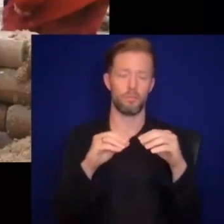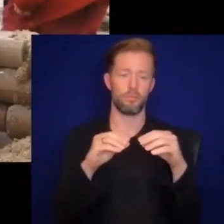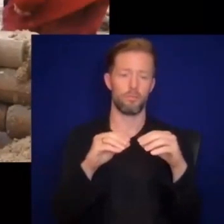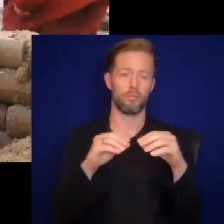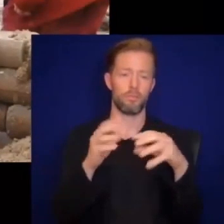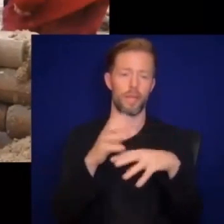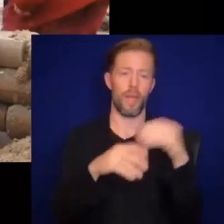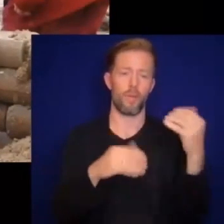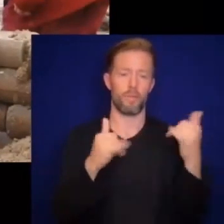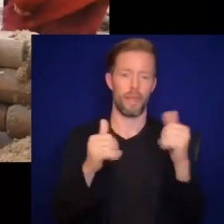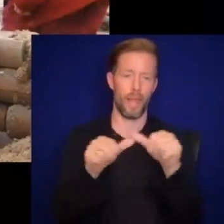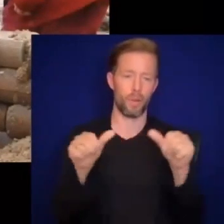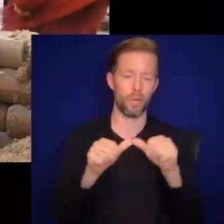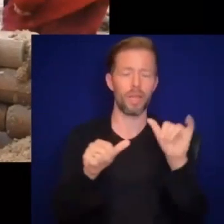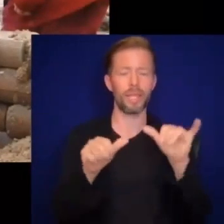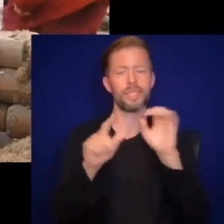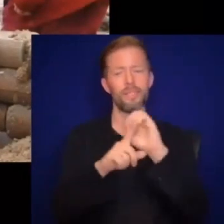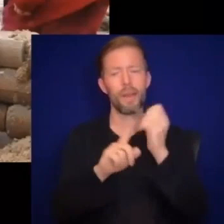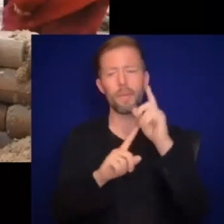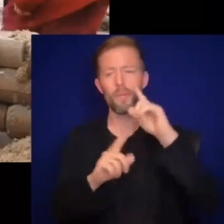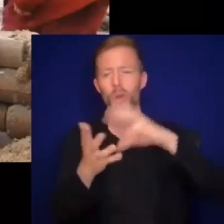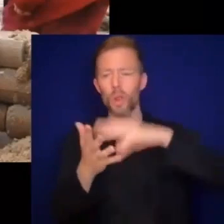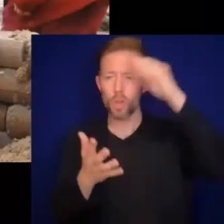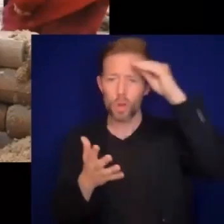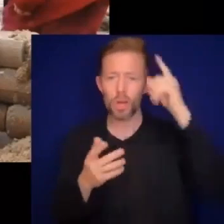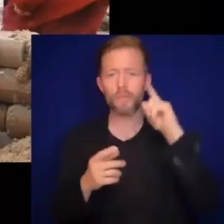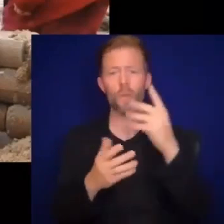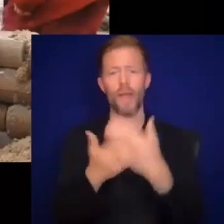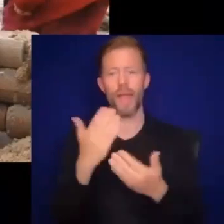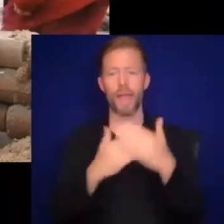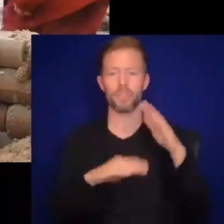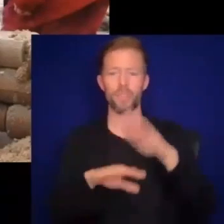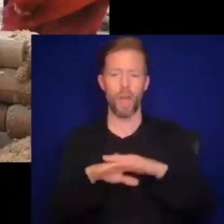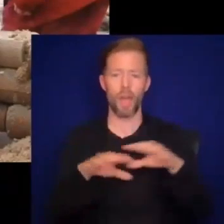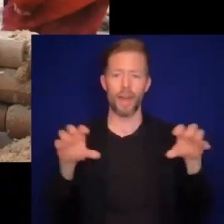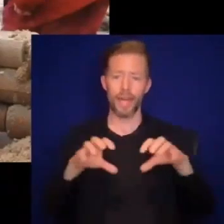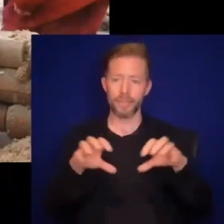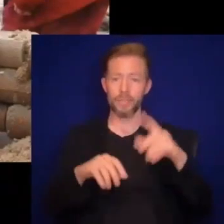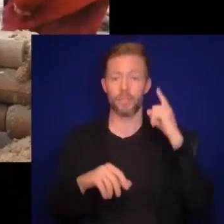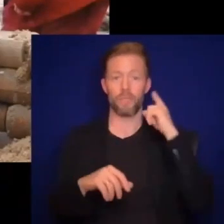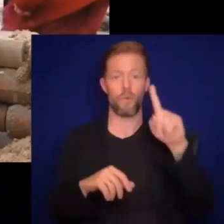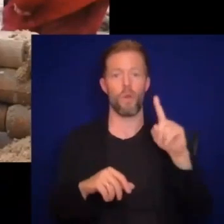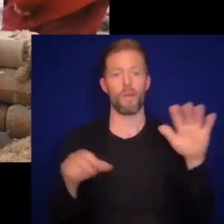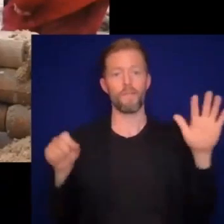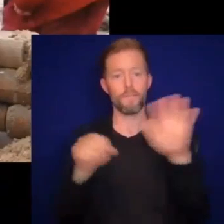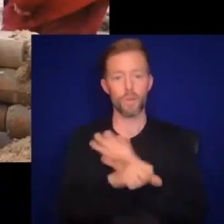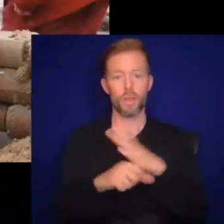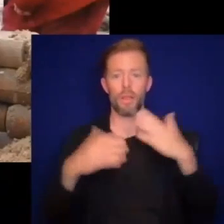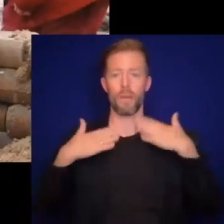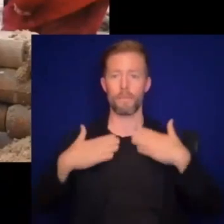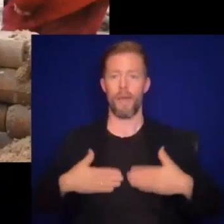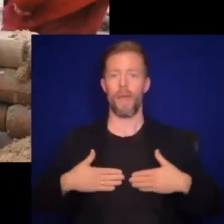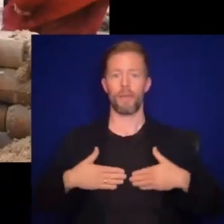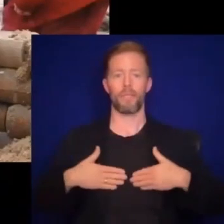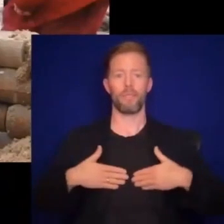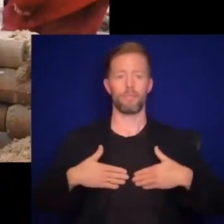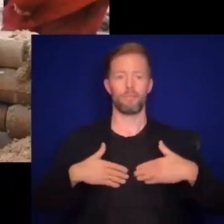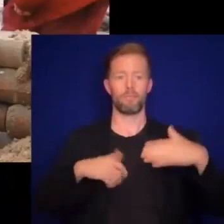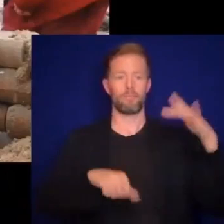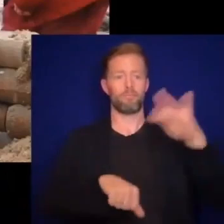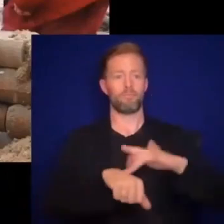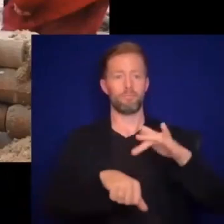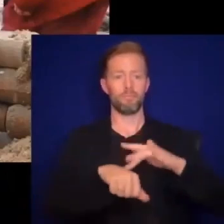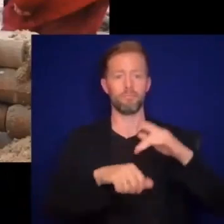areas. These are environments for learning, for hands-on activities, for full body